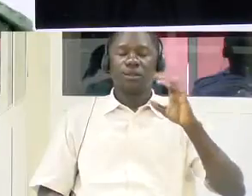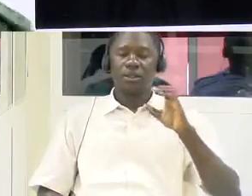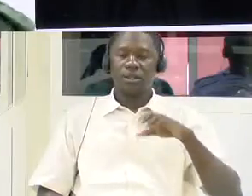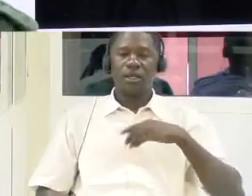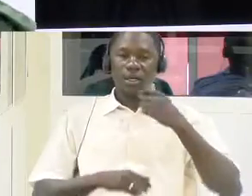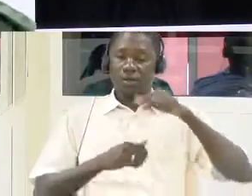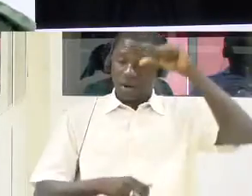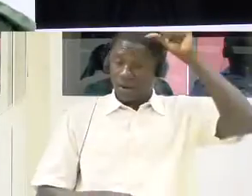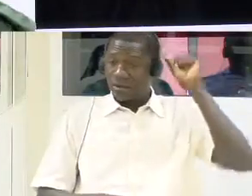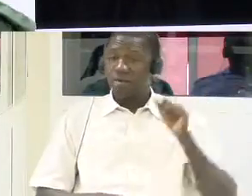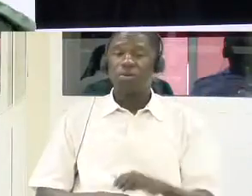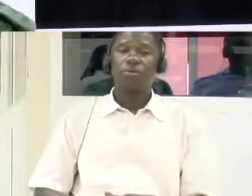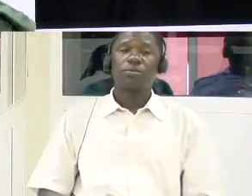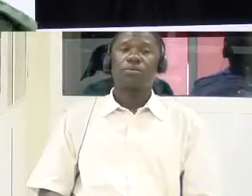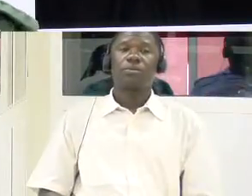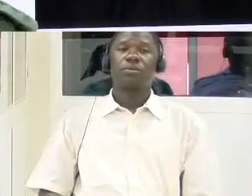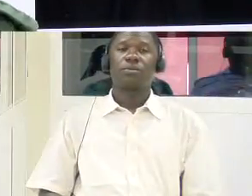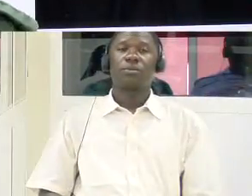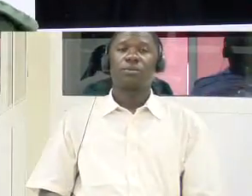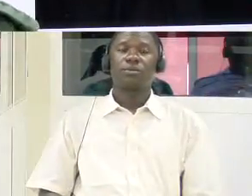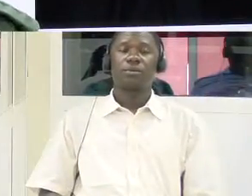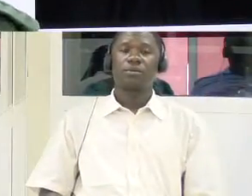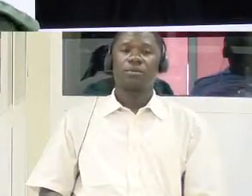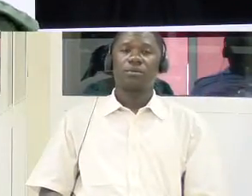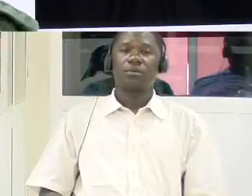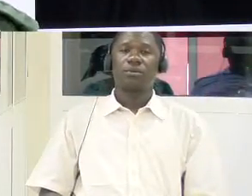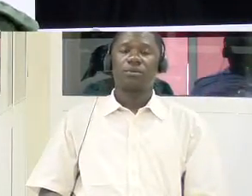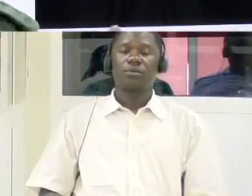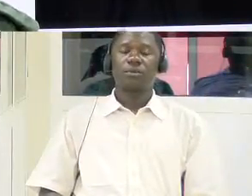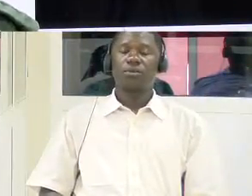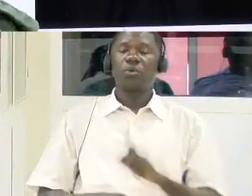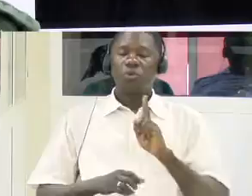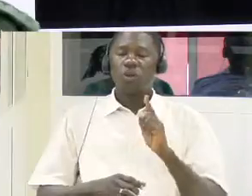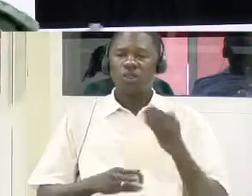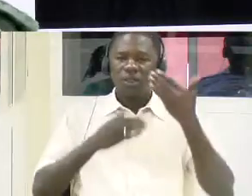So one evening, again, I was going around just to check what my